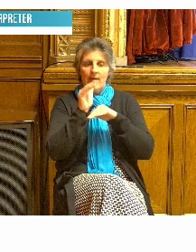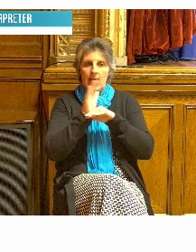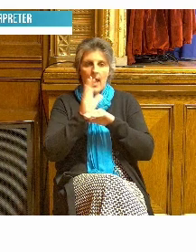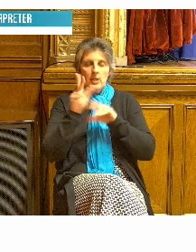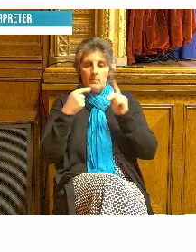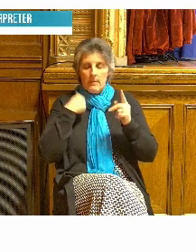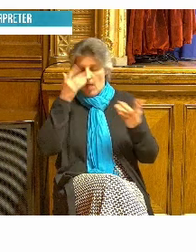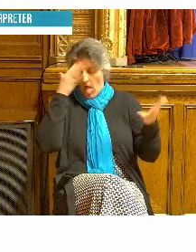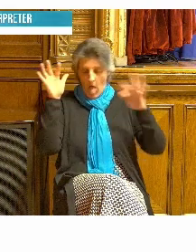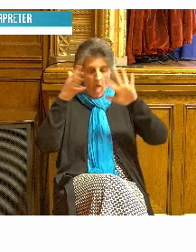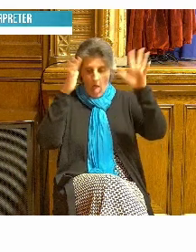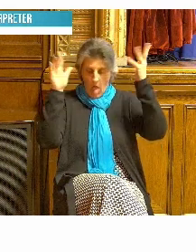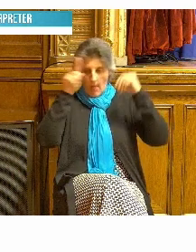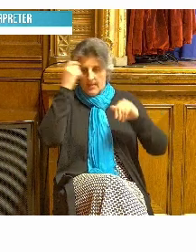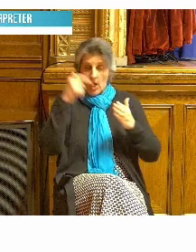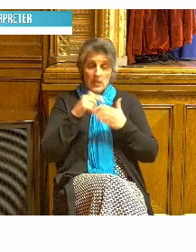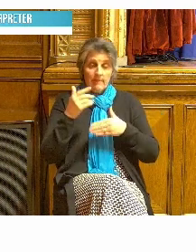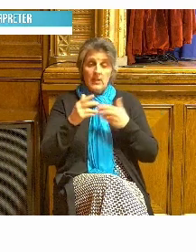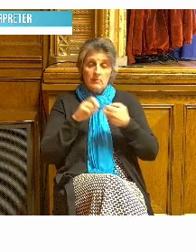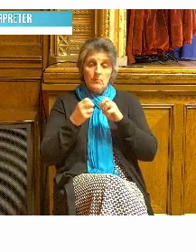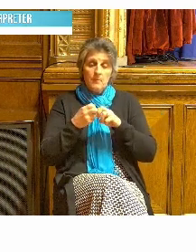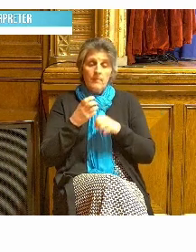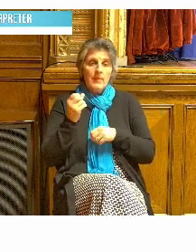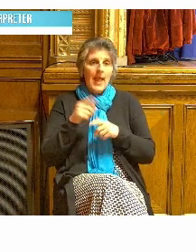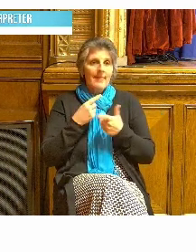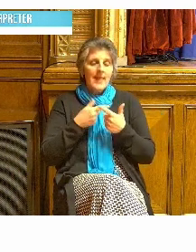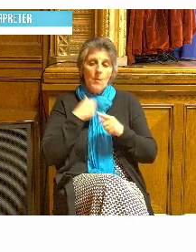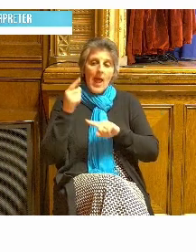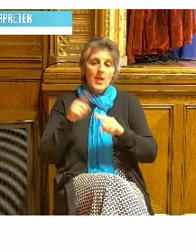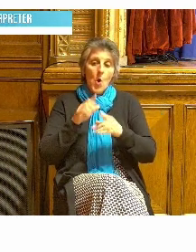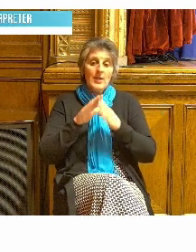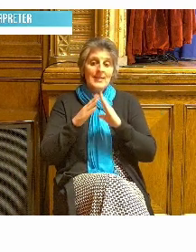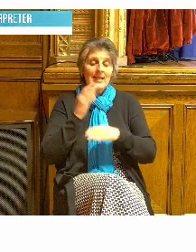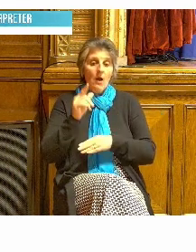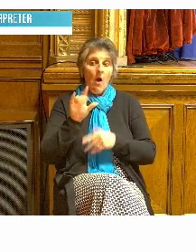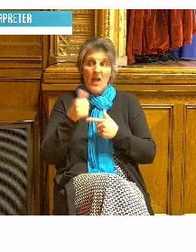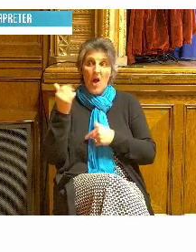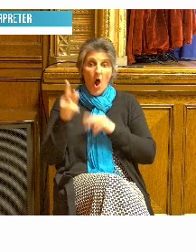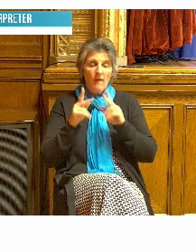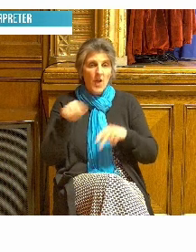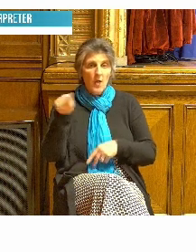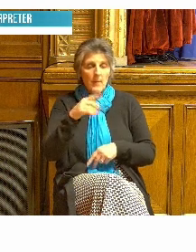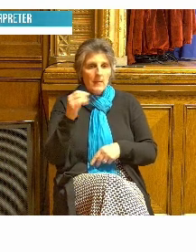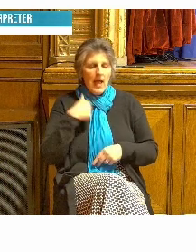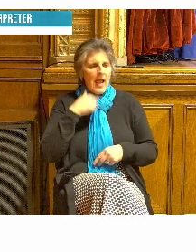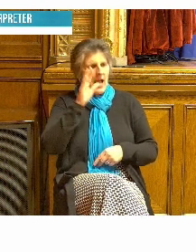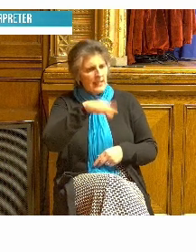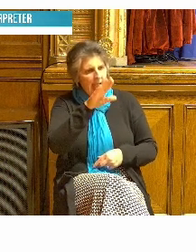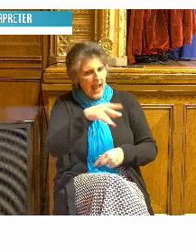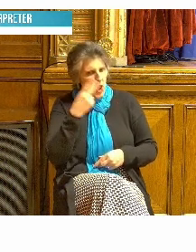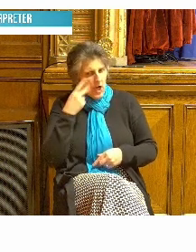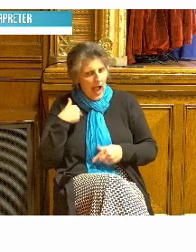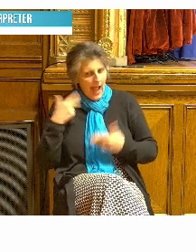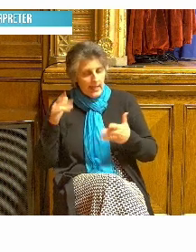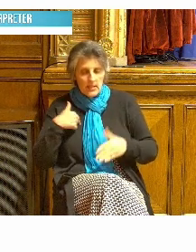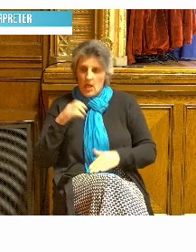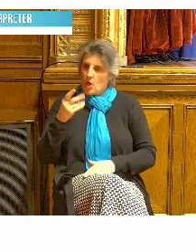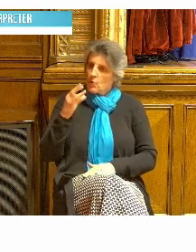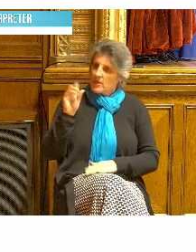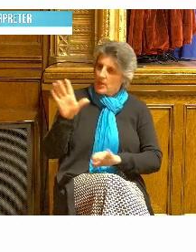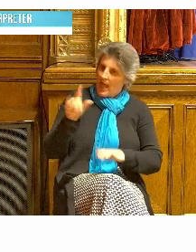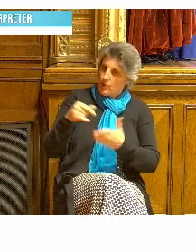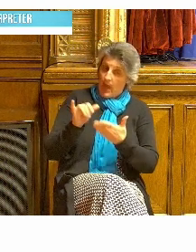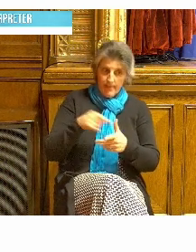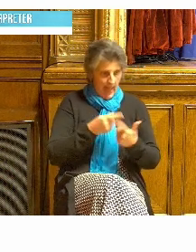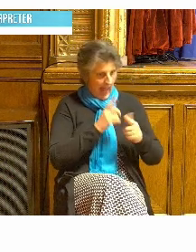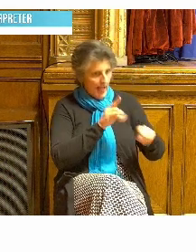damn minds because of this project. And then when I go to City Hall and all the other people, and I say, look, I did this. They say, Chris, you got to do that. And